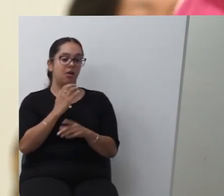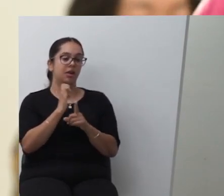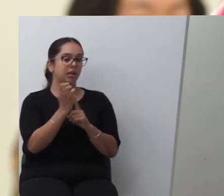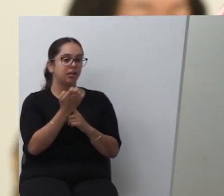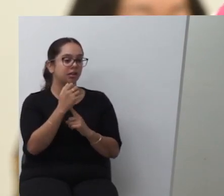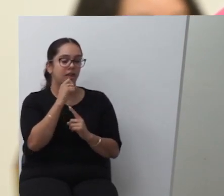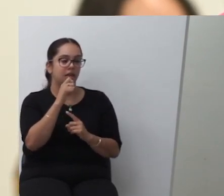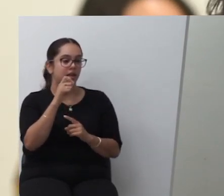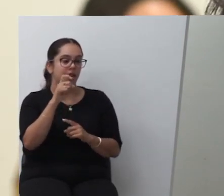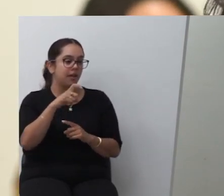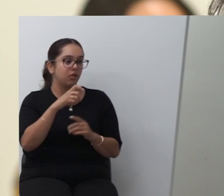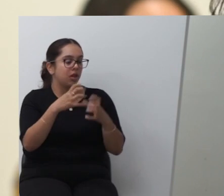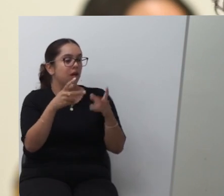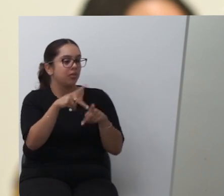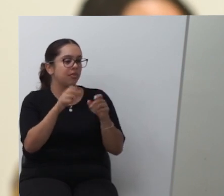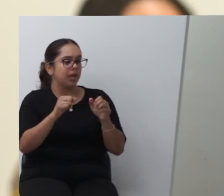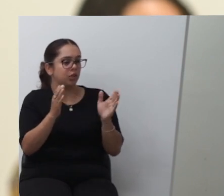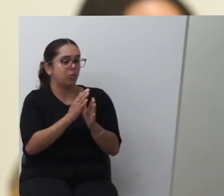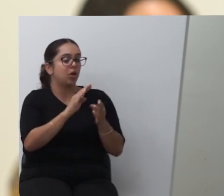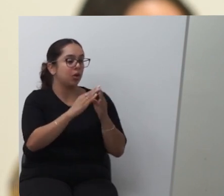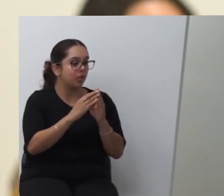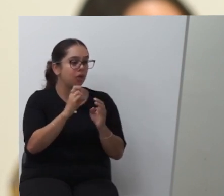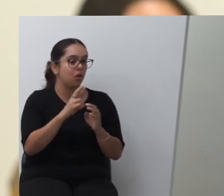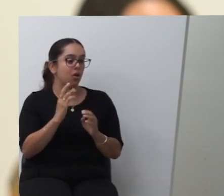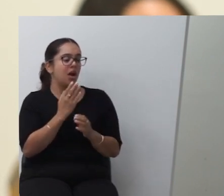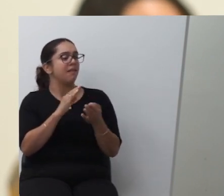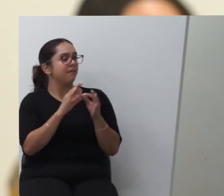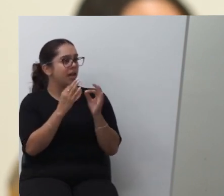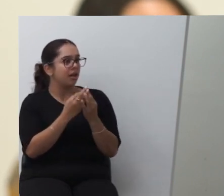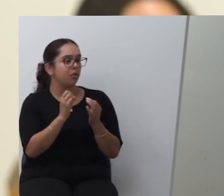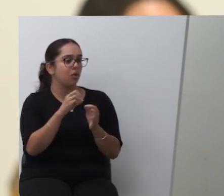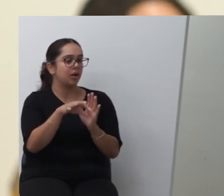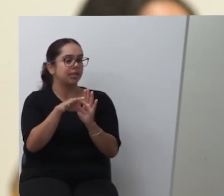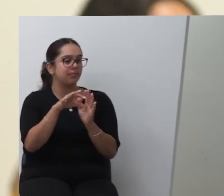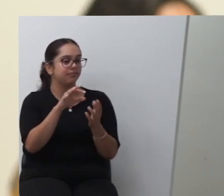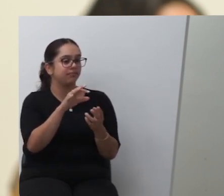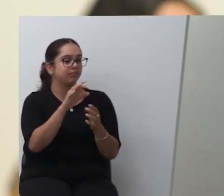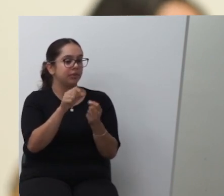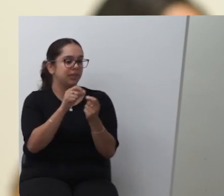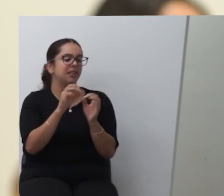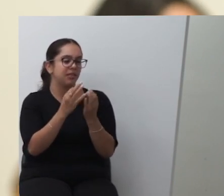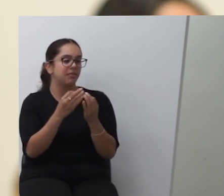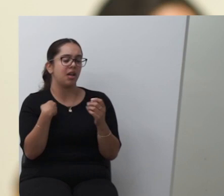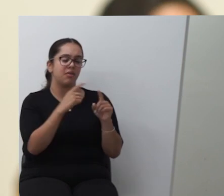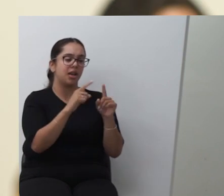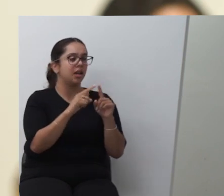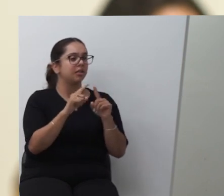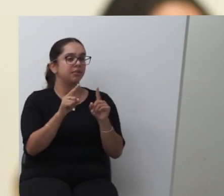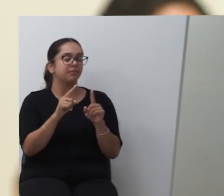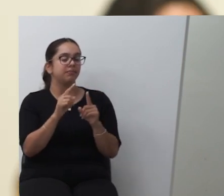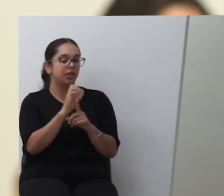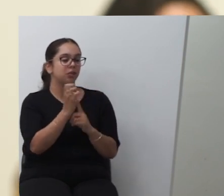be a ton of people. It can be a small community, or it could be our family or a chosen family, right? There are lots of different